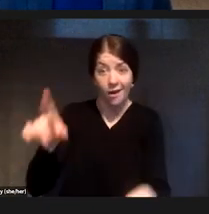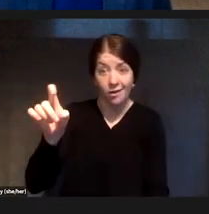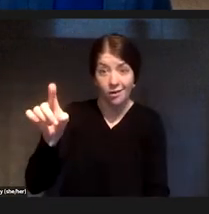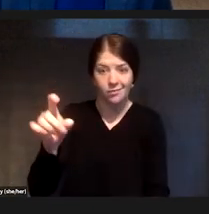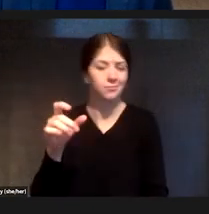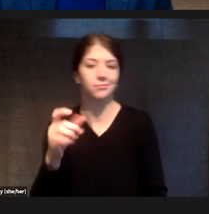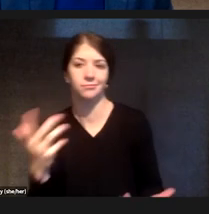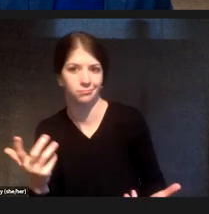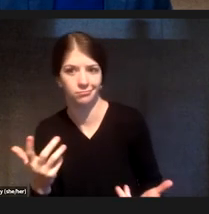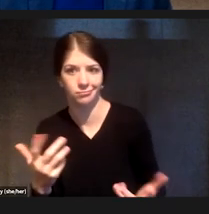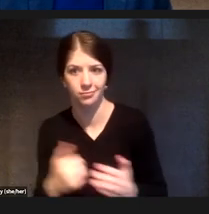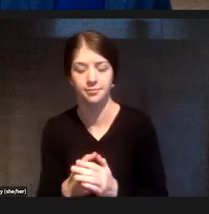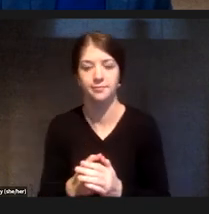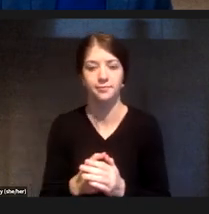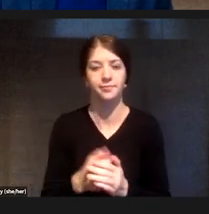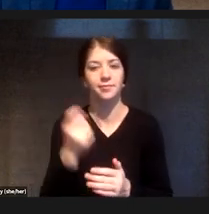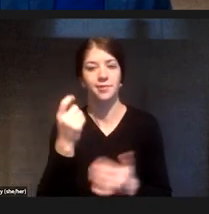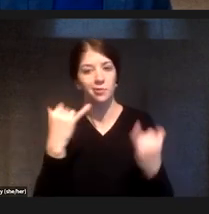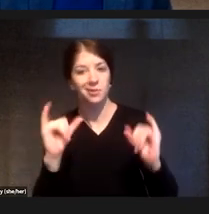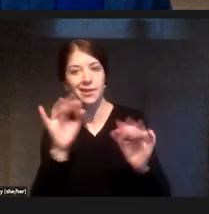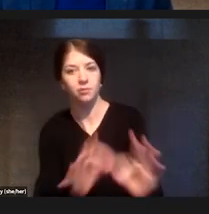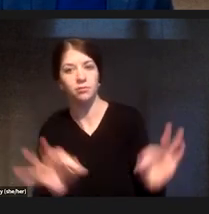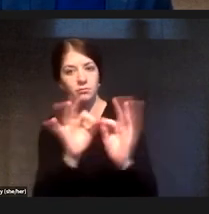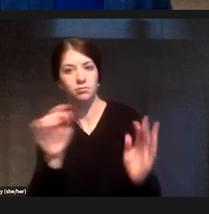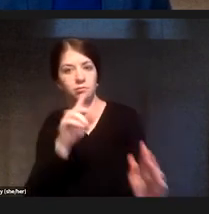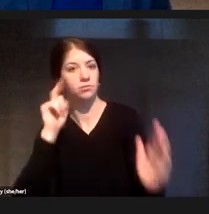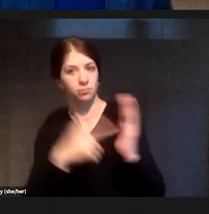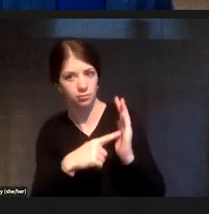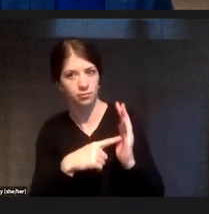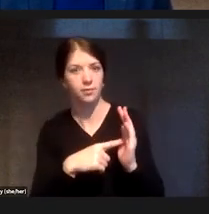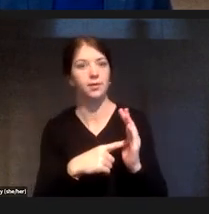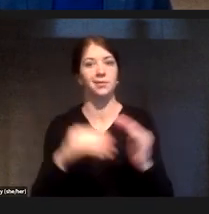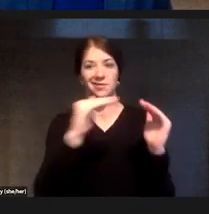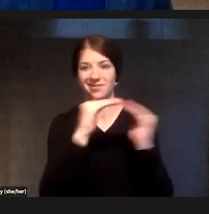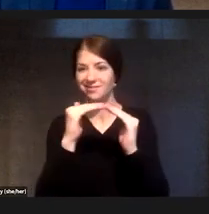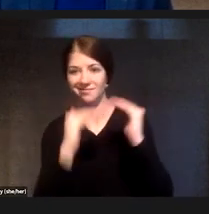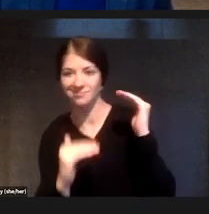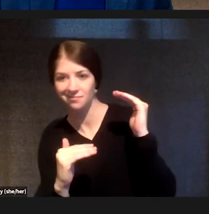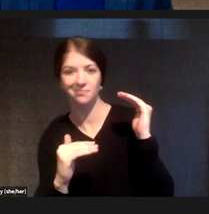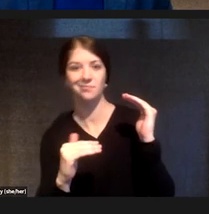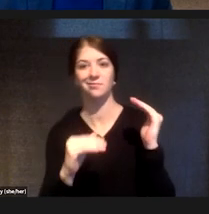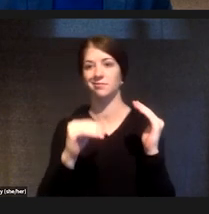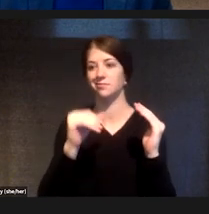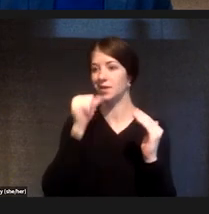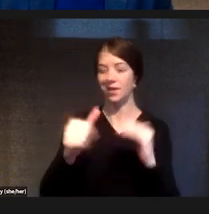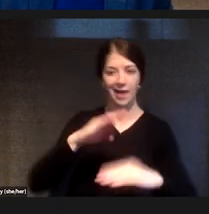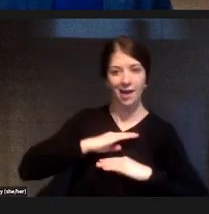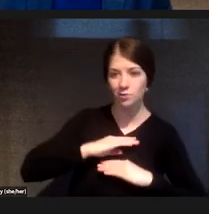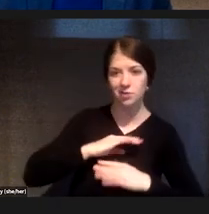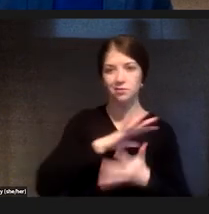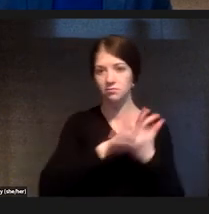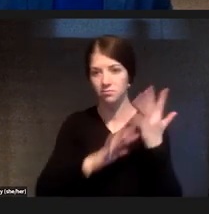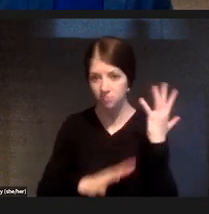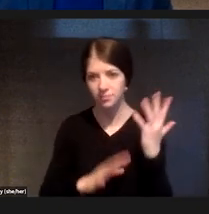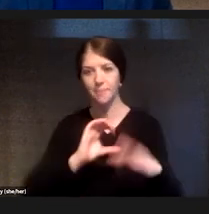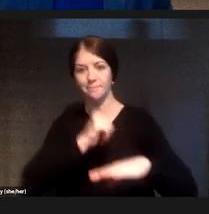can then recognize the inaccessibility, the inefficiency, the inadequacy of the world we live in based on allowing individuals